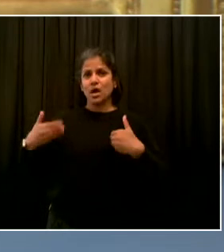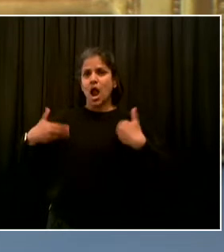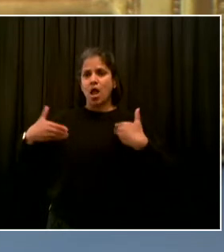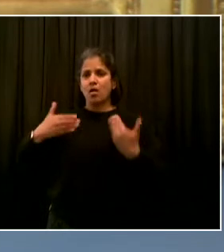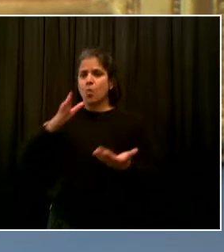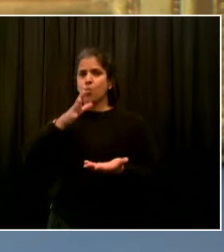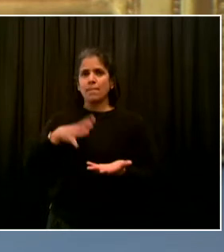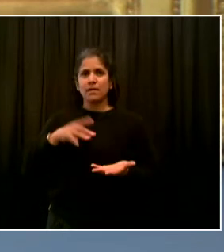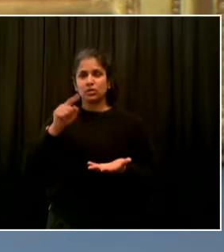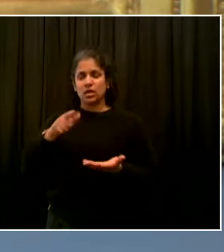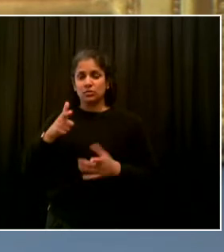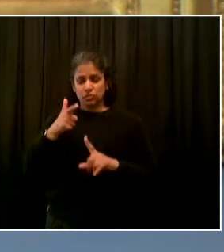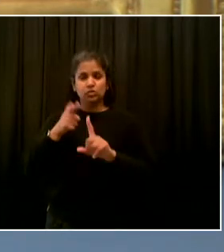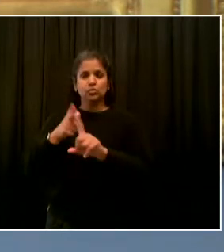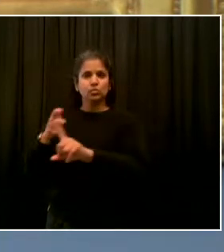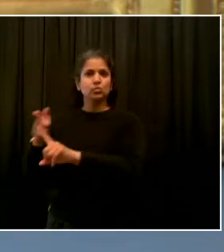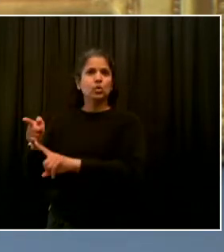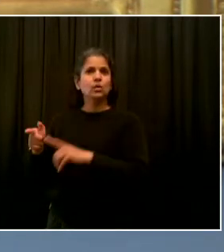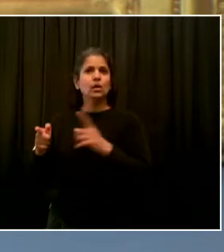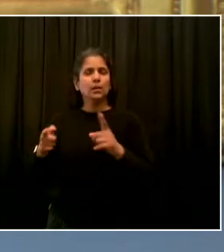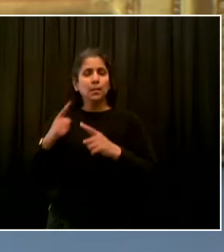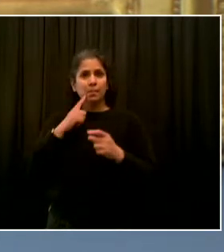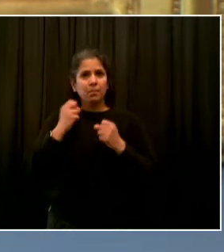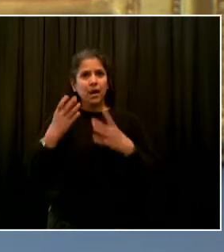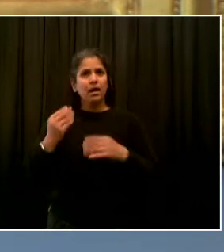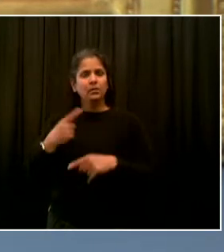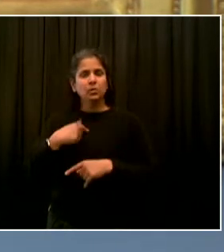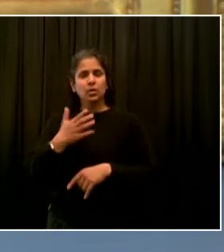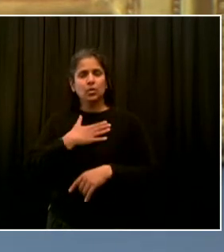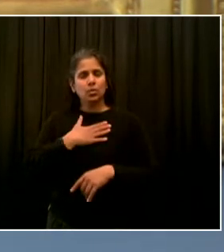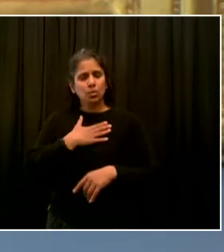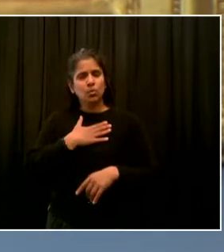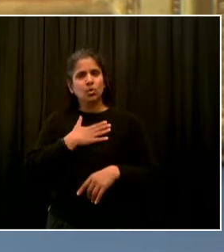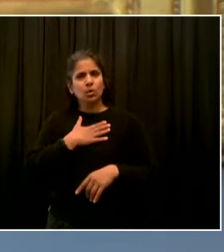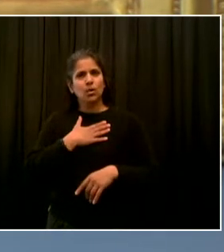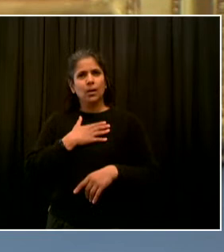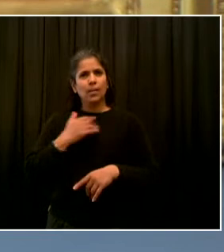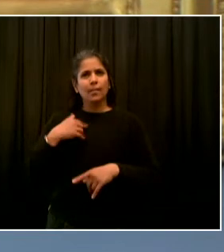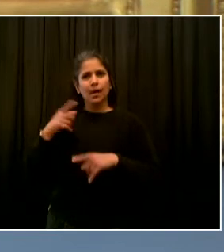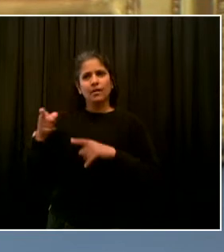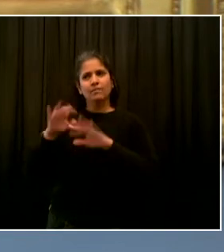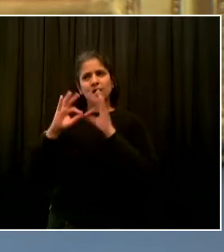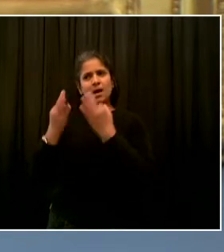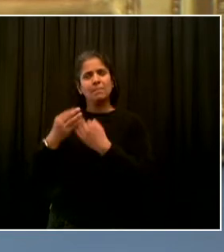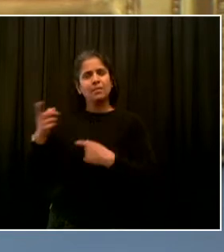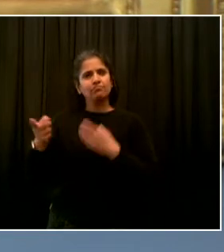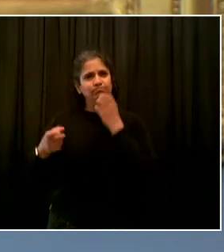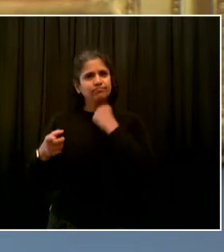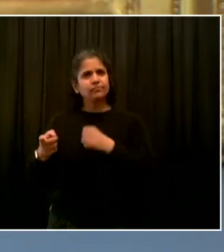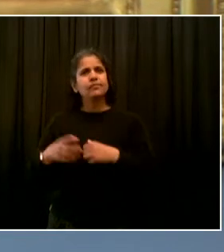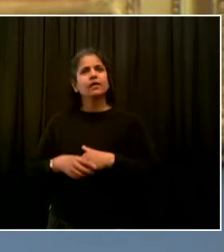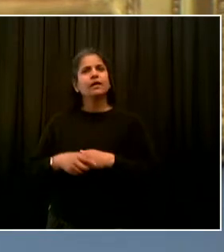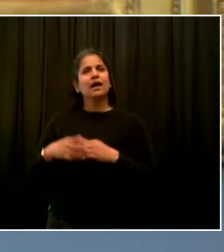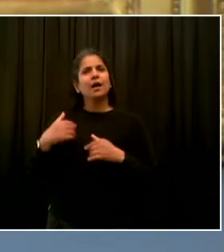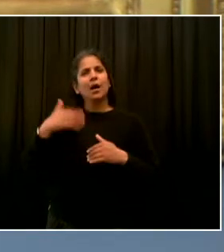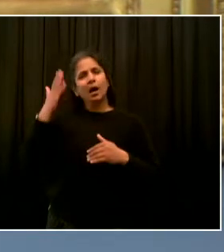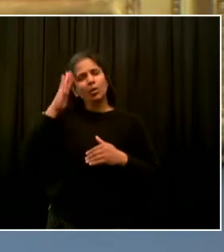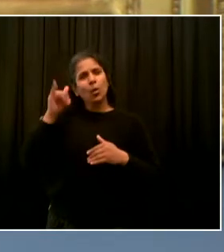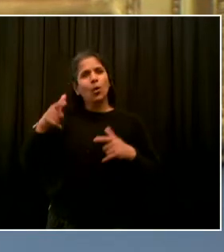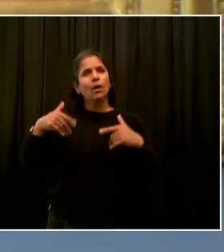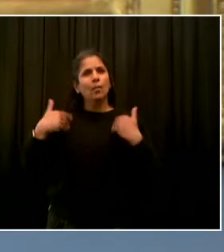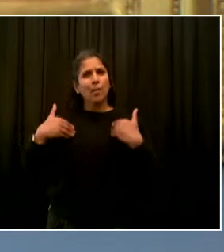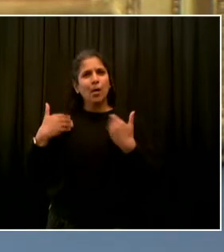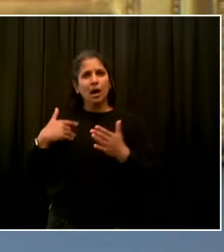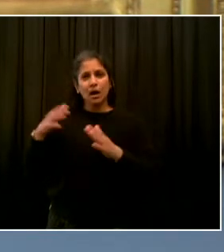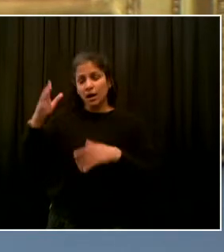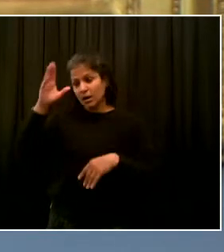times. You know, our hearts go out to the family. To have a young boy shot, and when